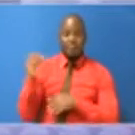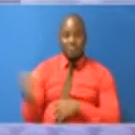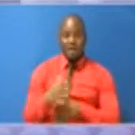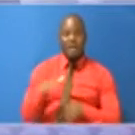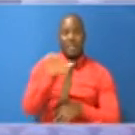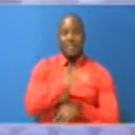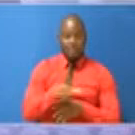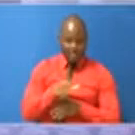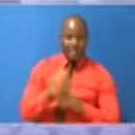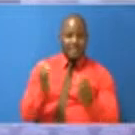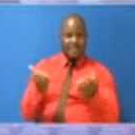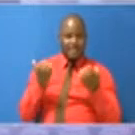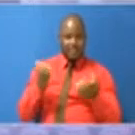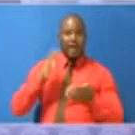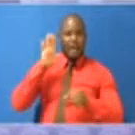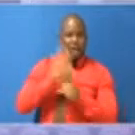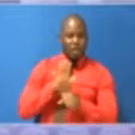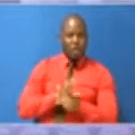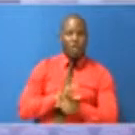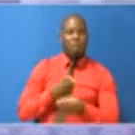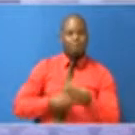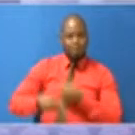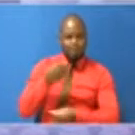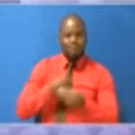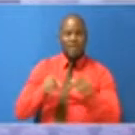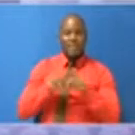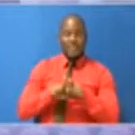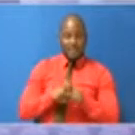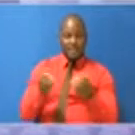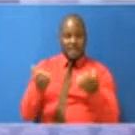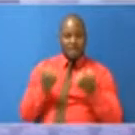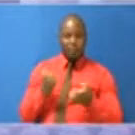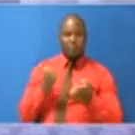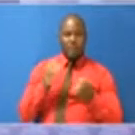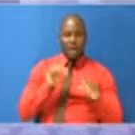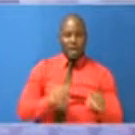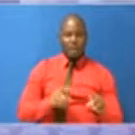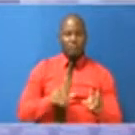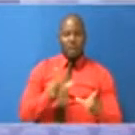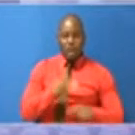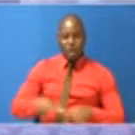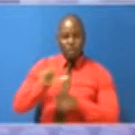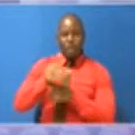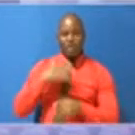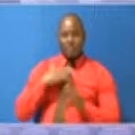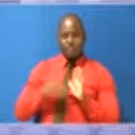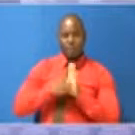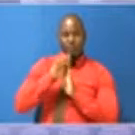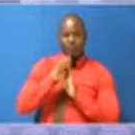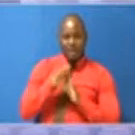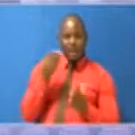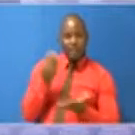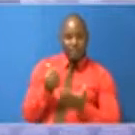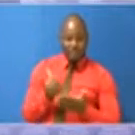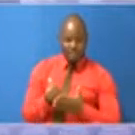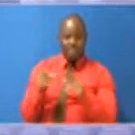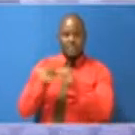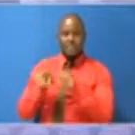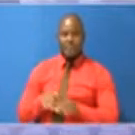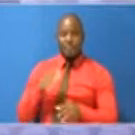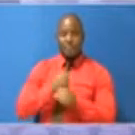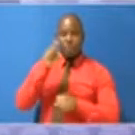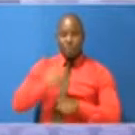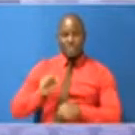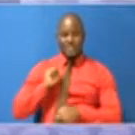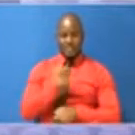settlements require a lot of investment and that investment requires a location of our improving our revenue and also making